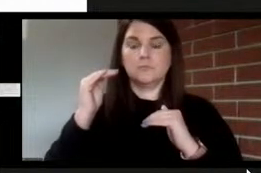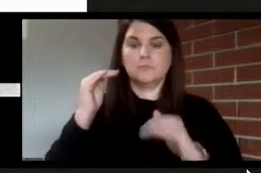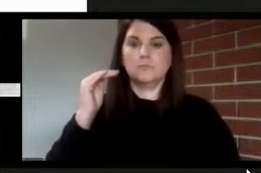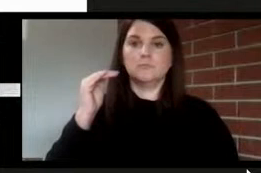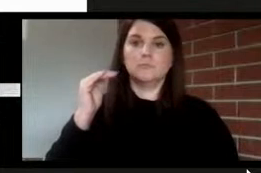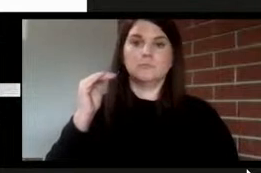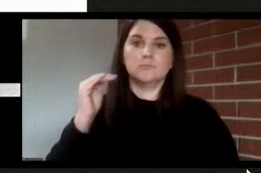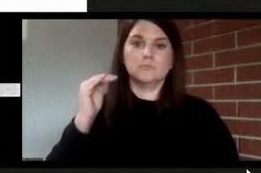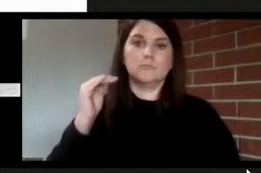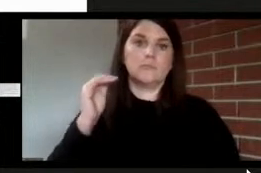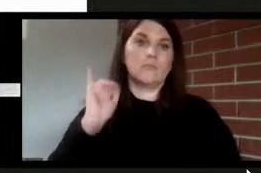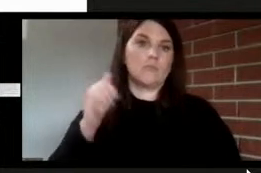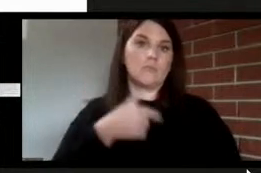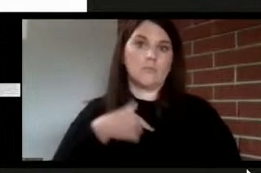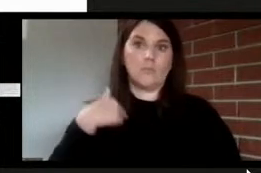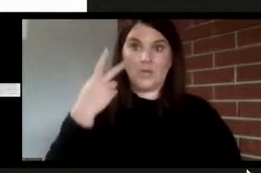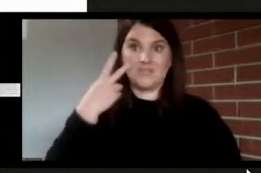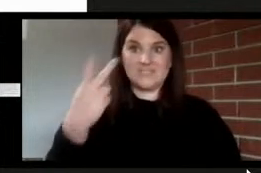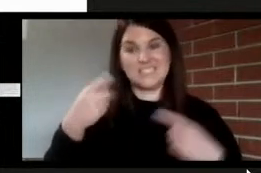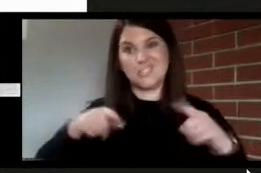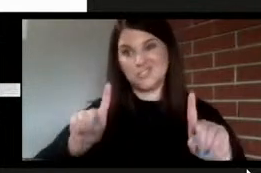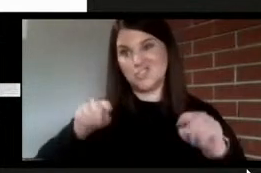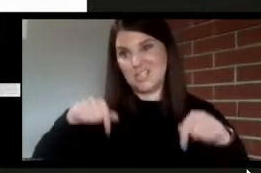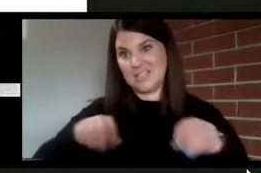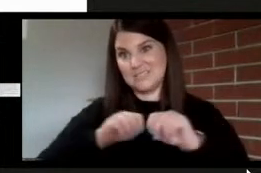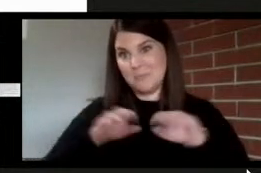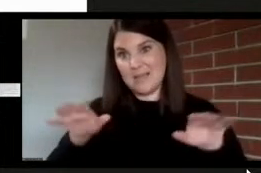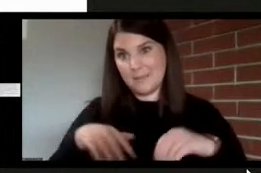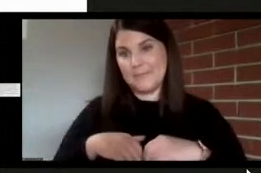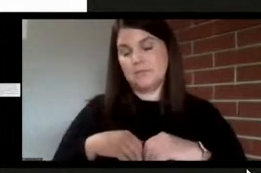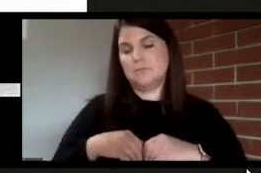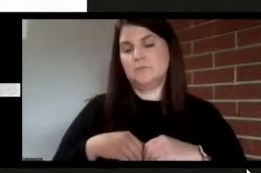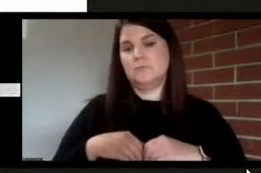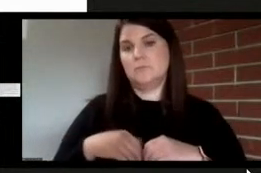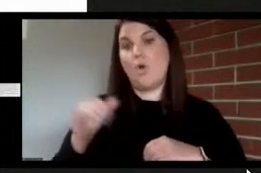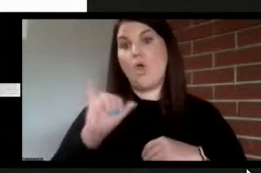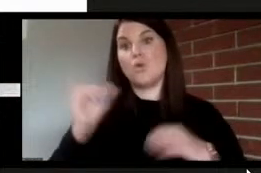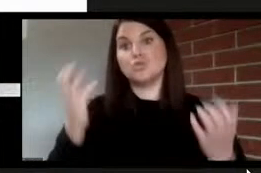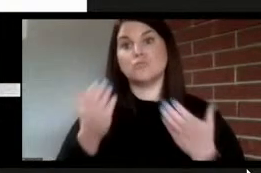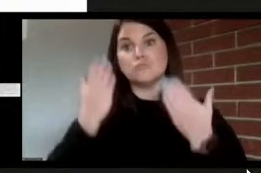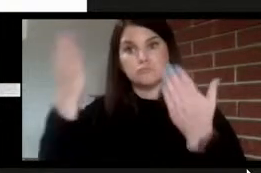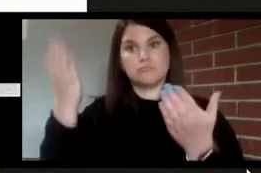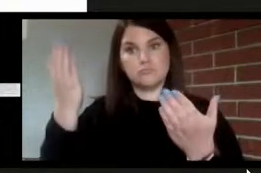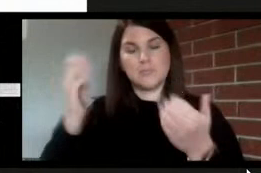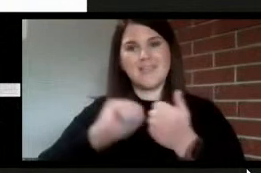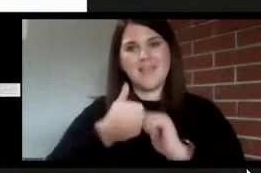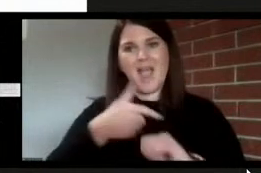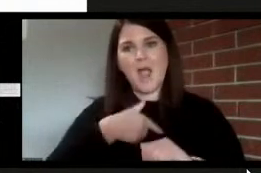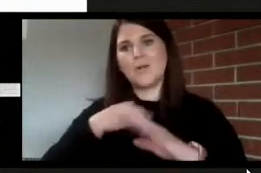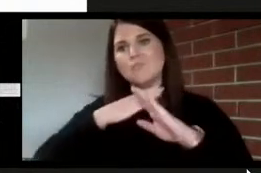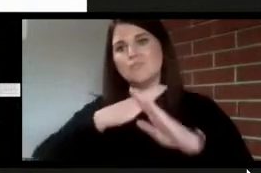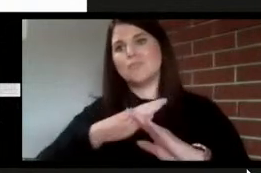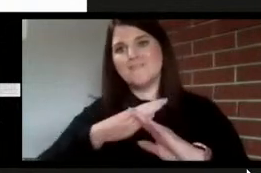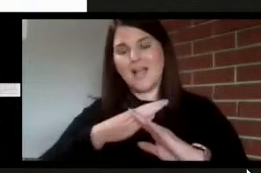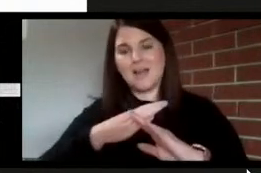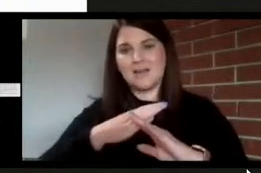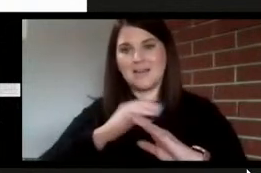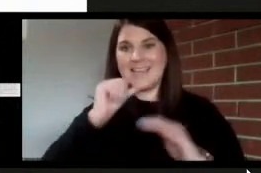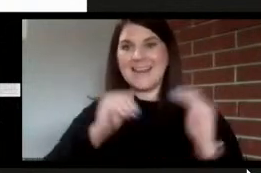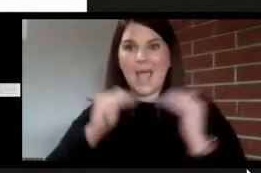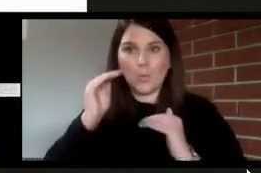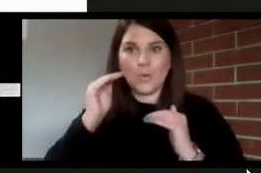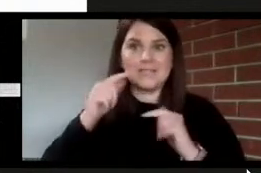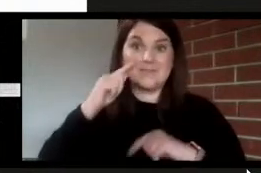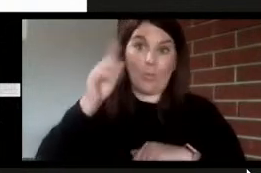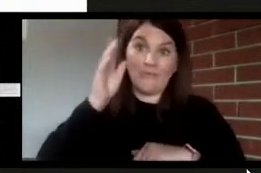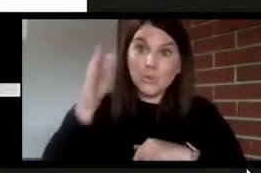exacerbated by COVID pandemic, and also to present recommendations on how do we prevent such inequities in